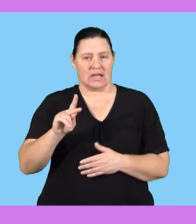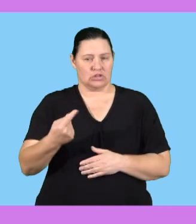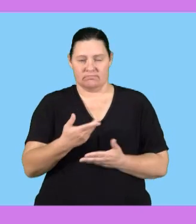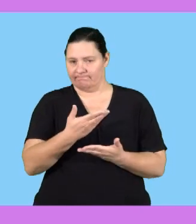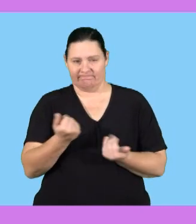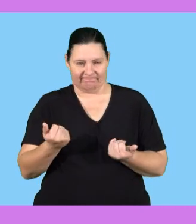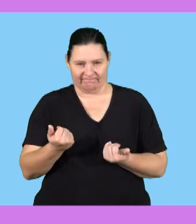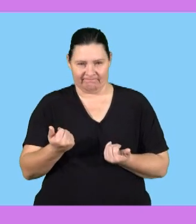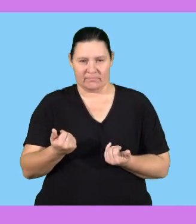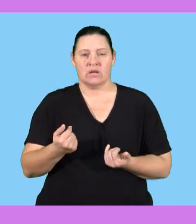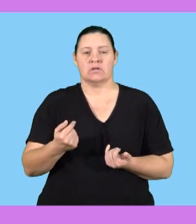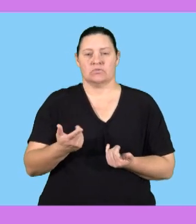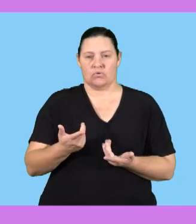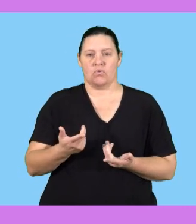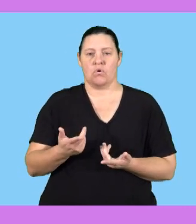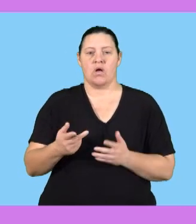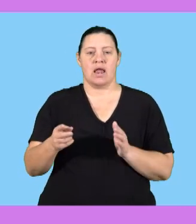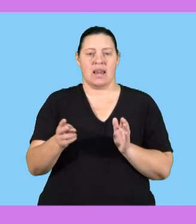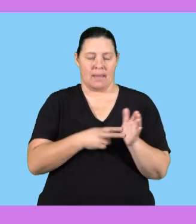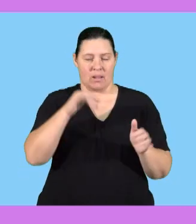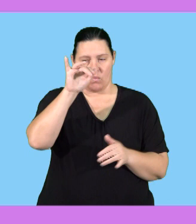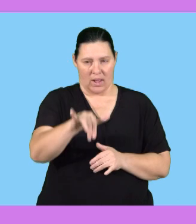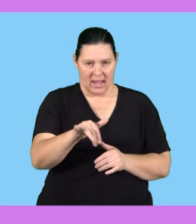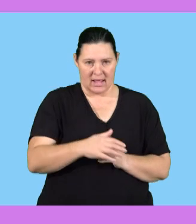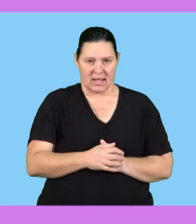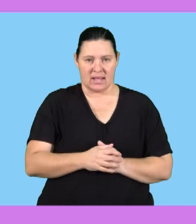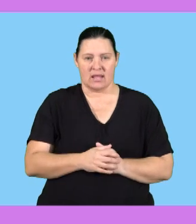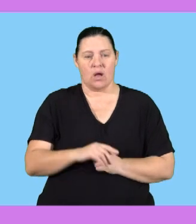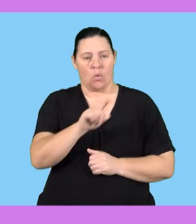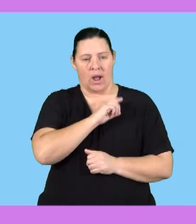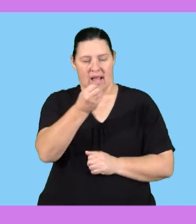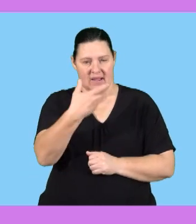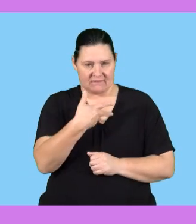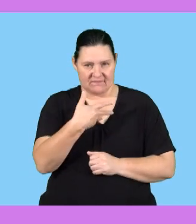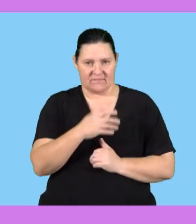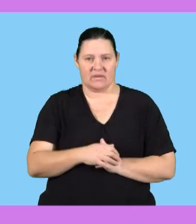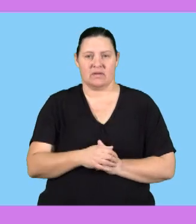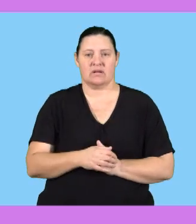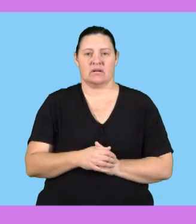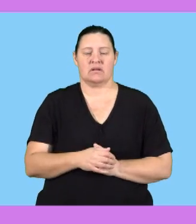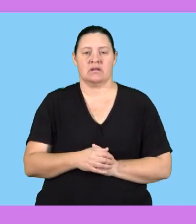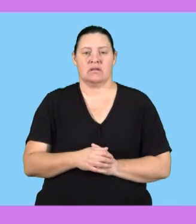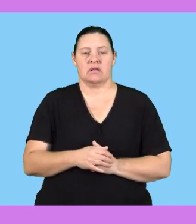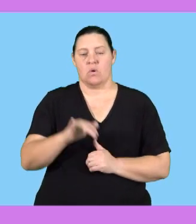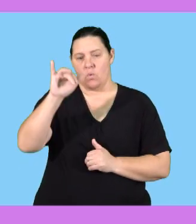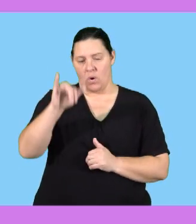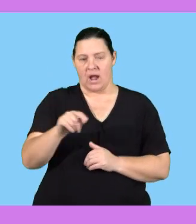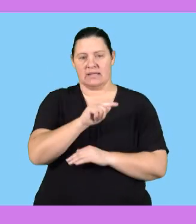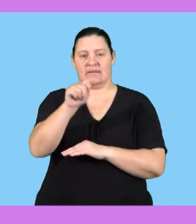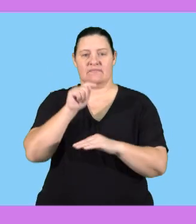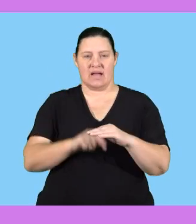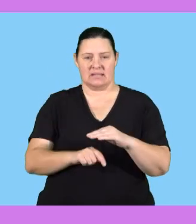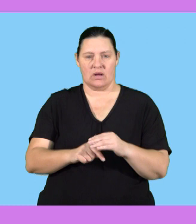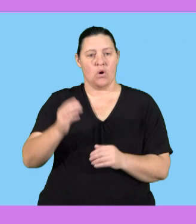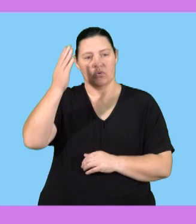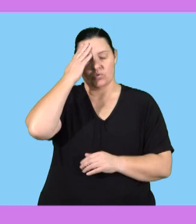is? No, that is, so I'm going to label it Y as indicated in my question. So Y divided